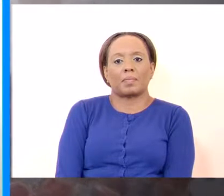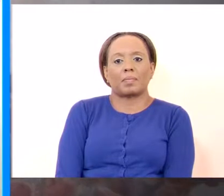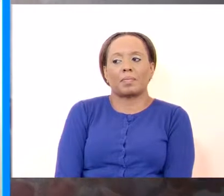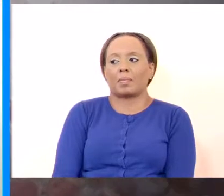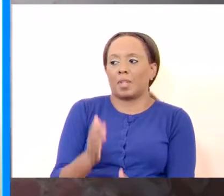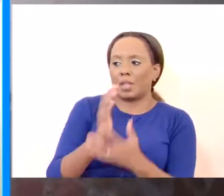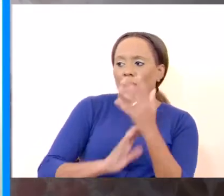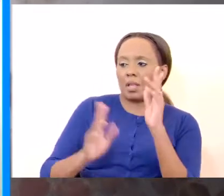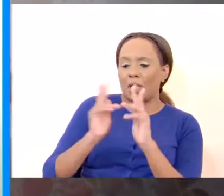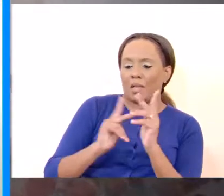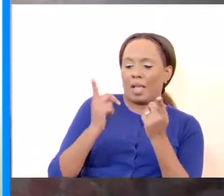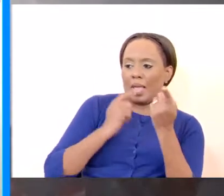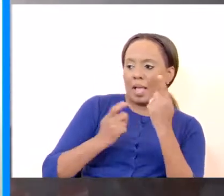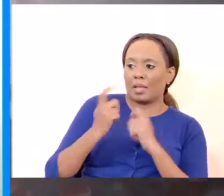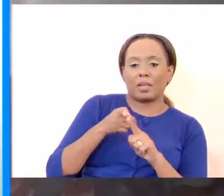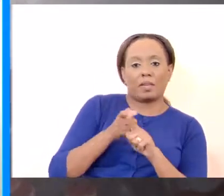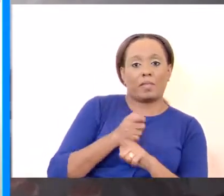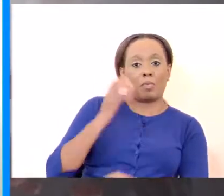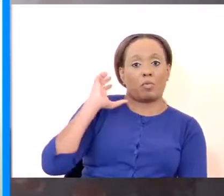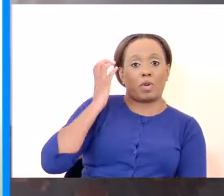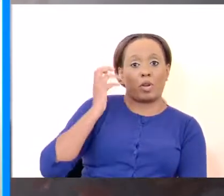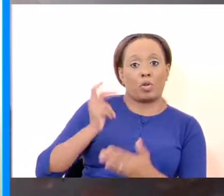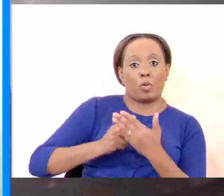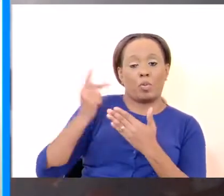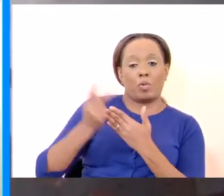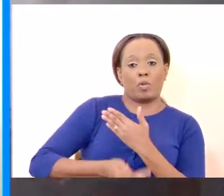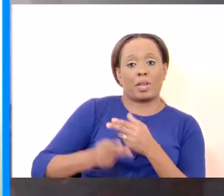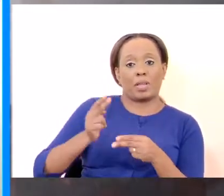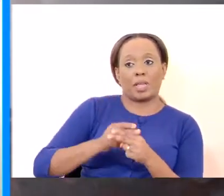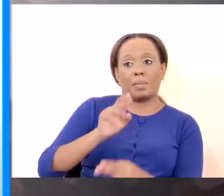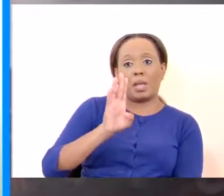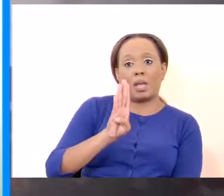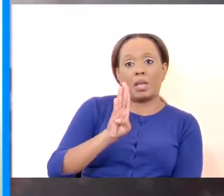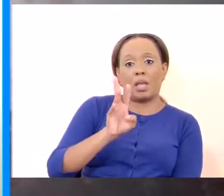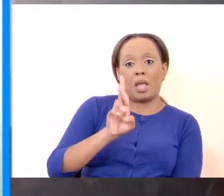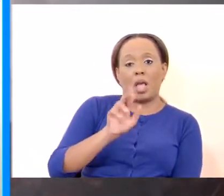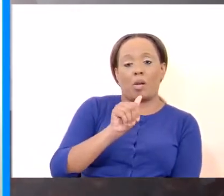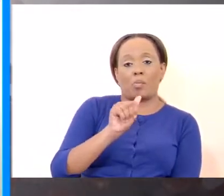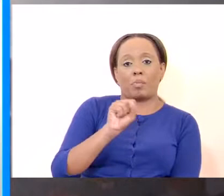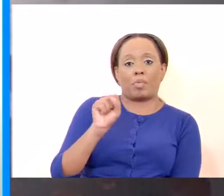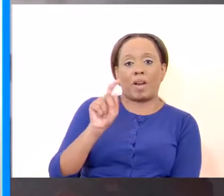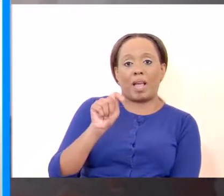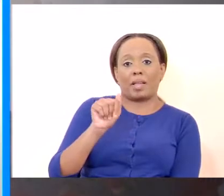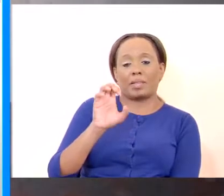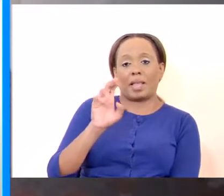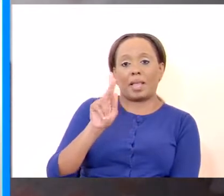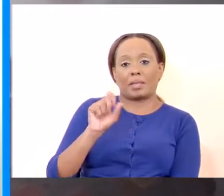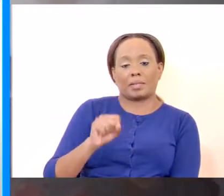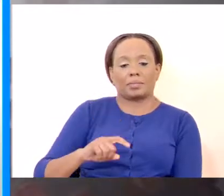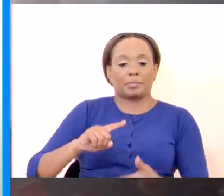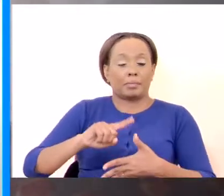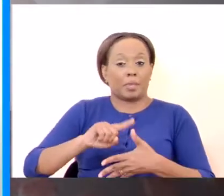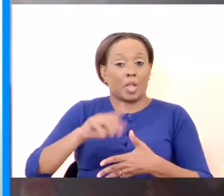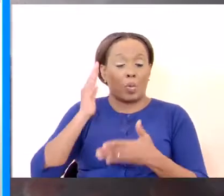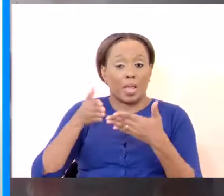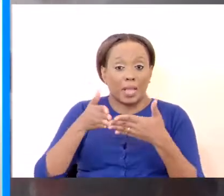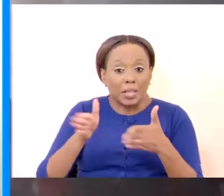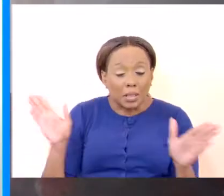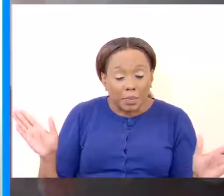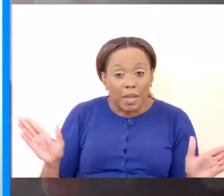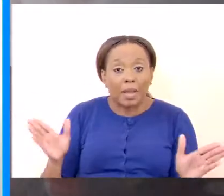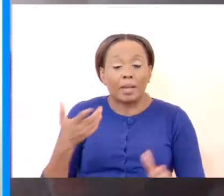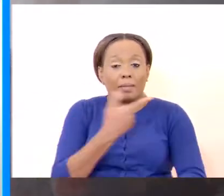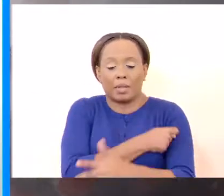One, whether you're going to expand how it's being done. 2, if teachers are going to be on the priority list